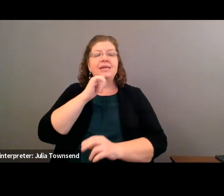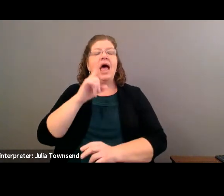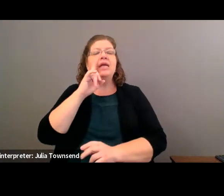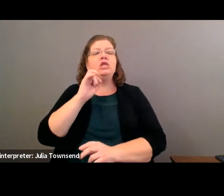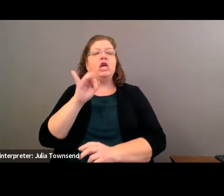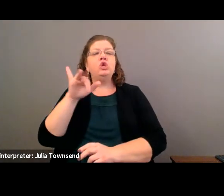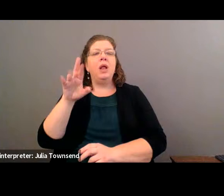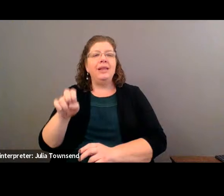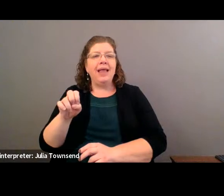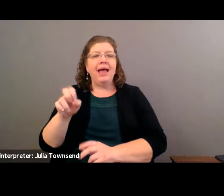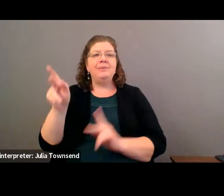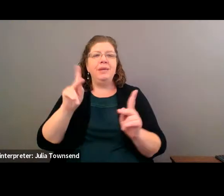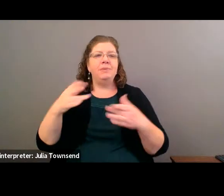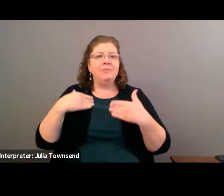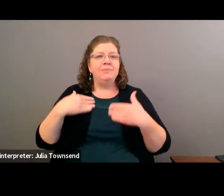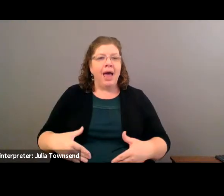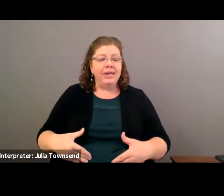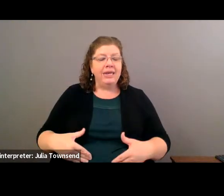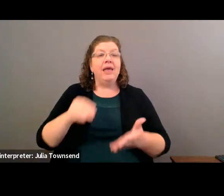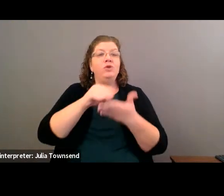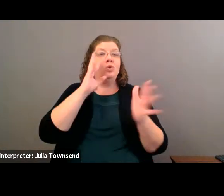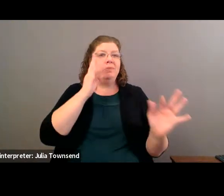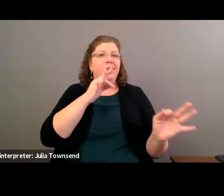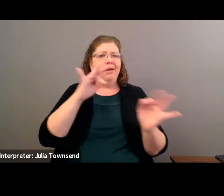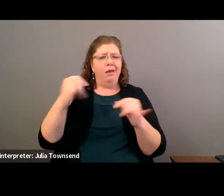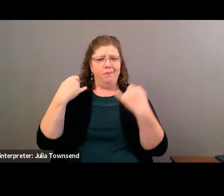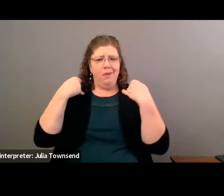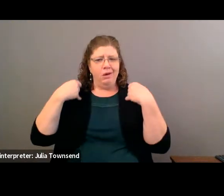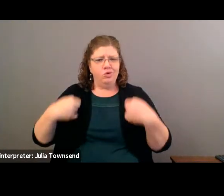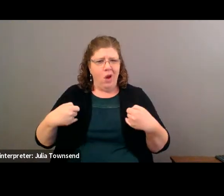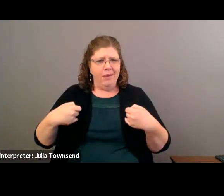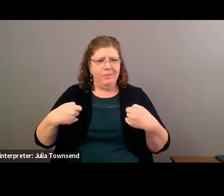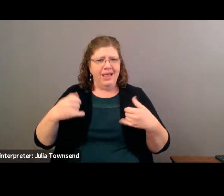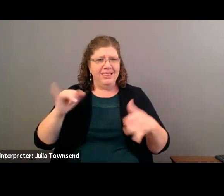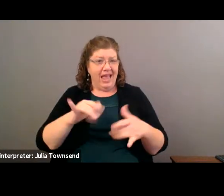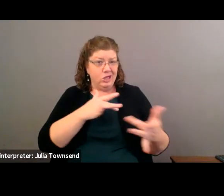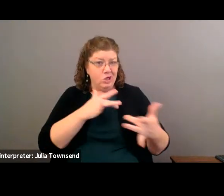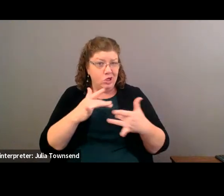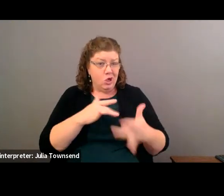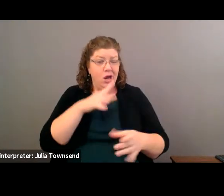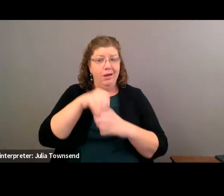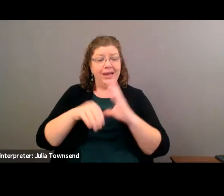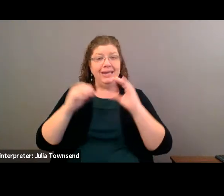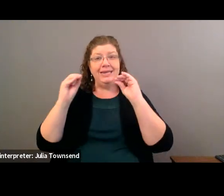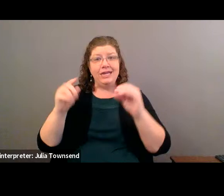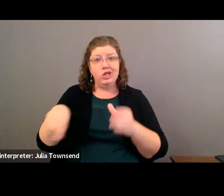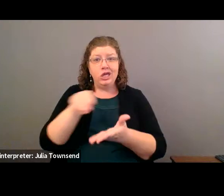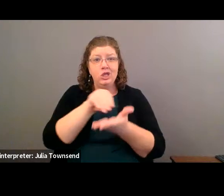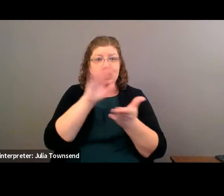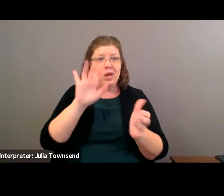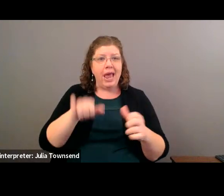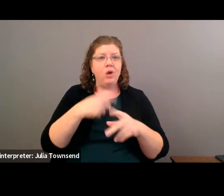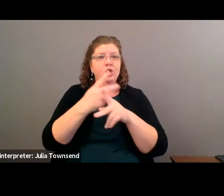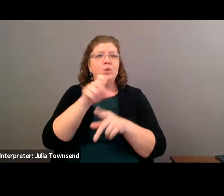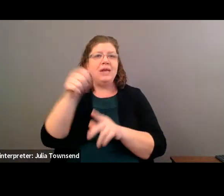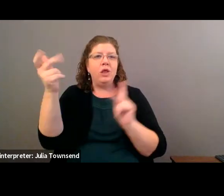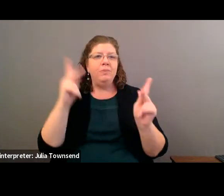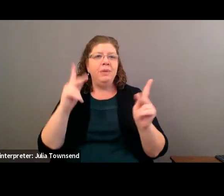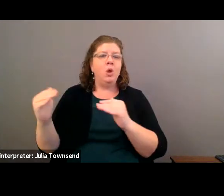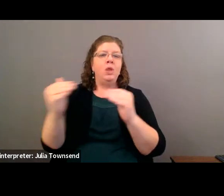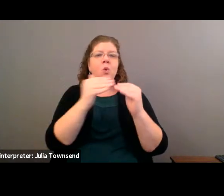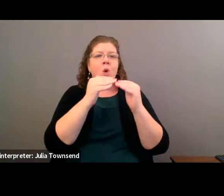bodies. If students being distracted by a bra strap is a concern, you should find a way to incorporate teaching students how to treat others with equality and